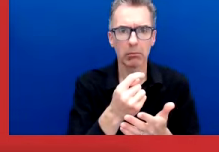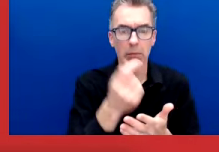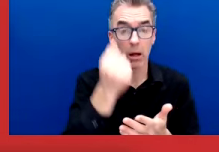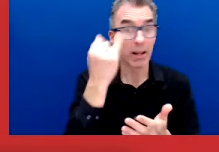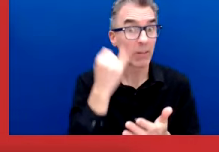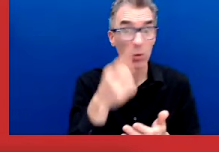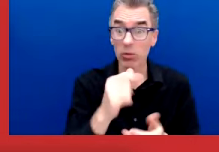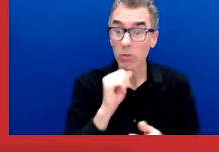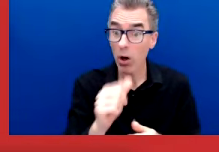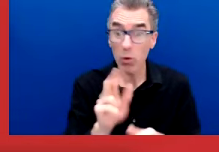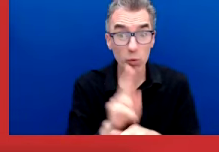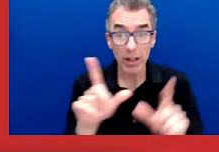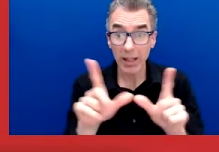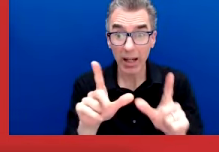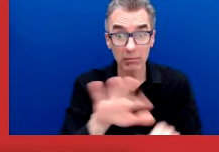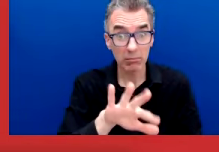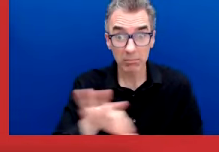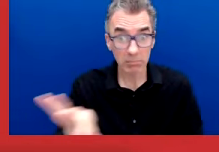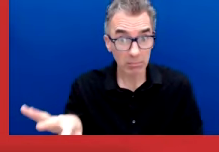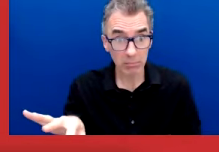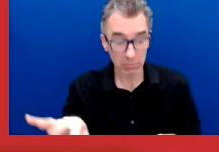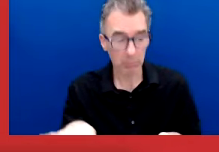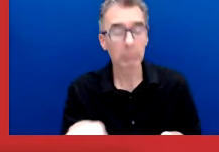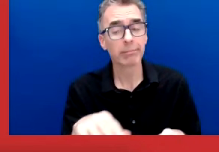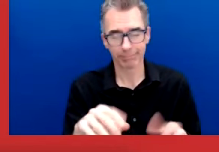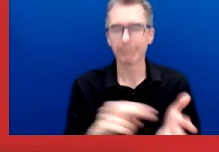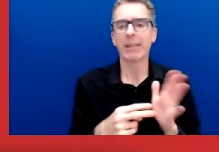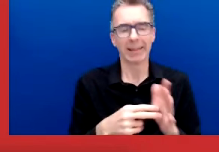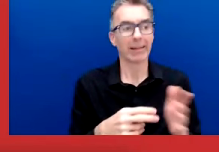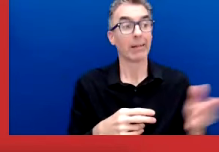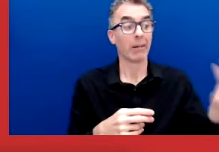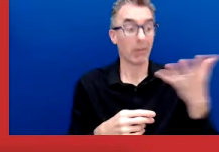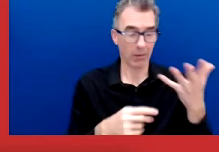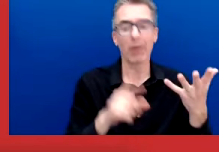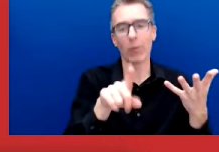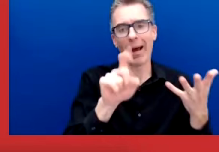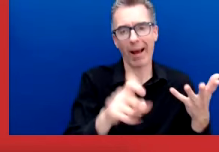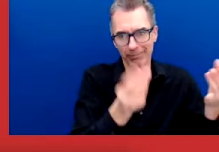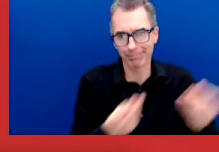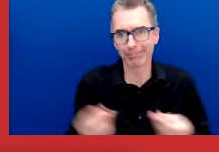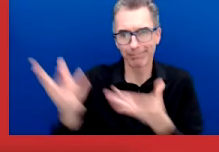apply. It would still, you are still considered a responsible employee who has to report.